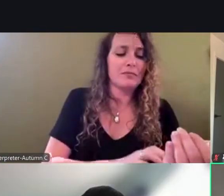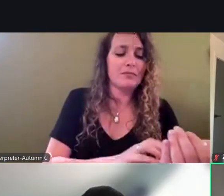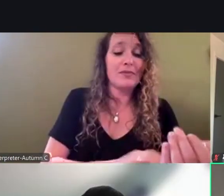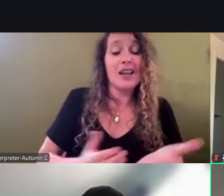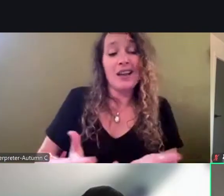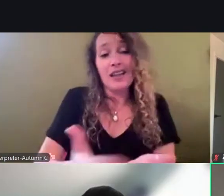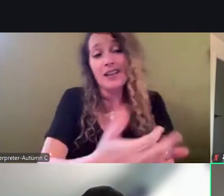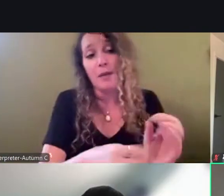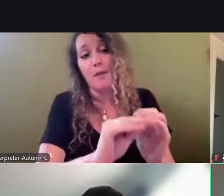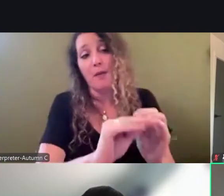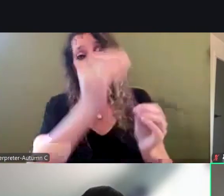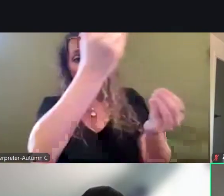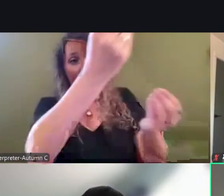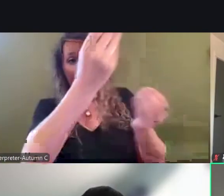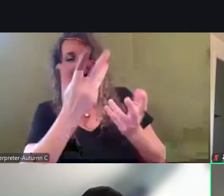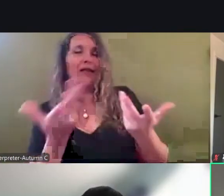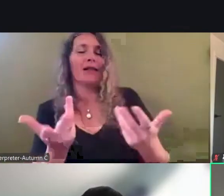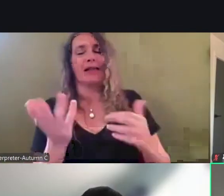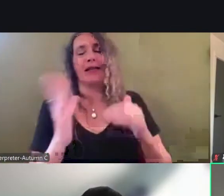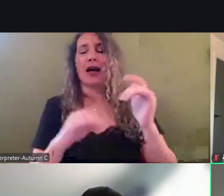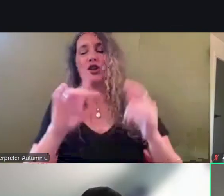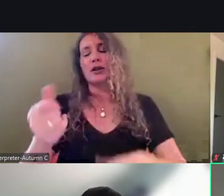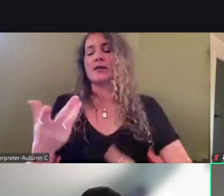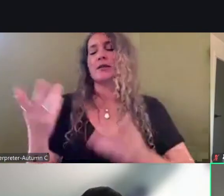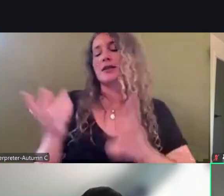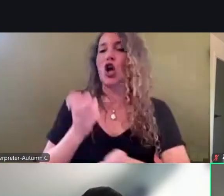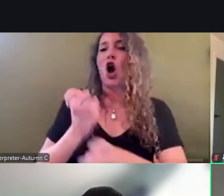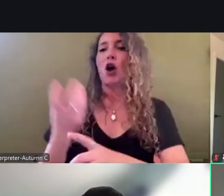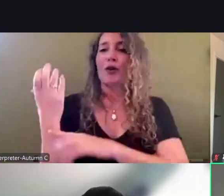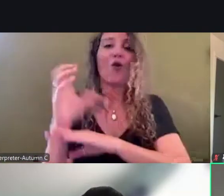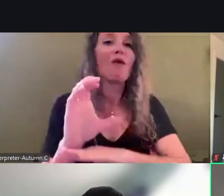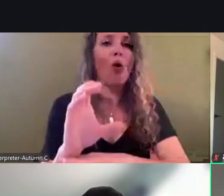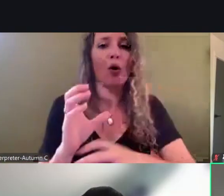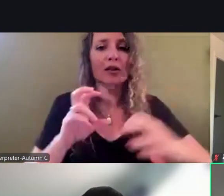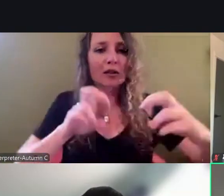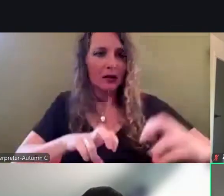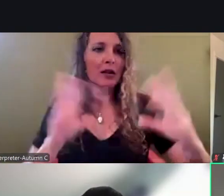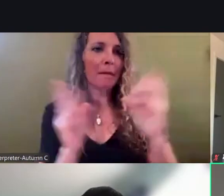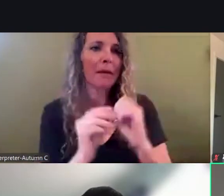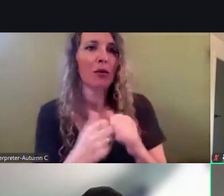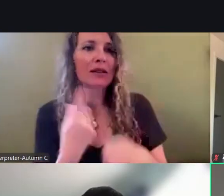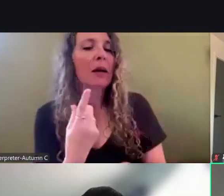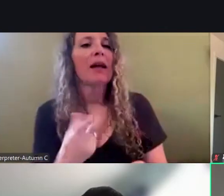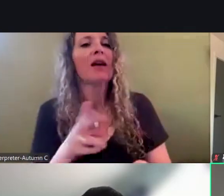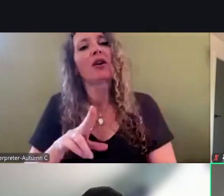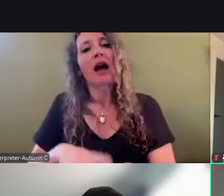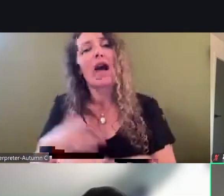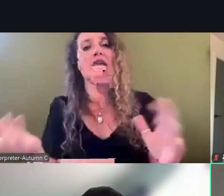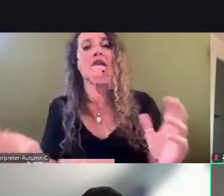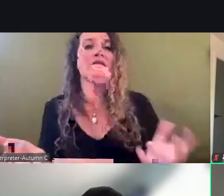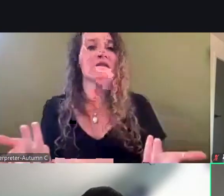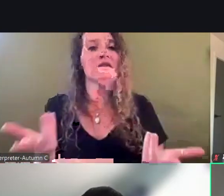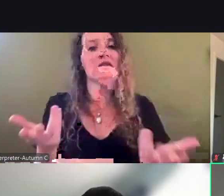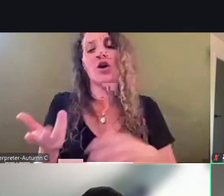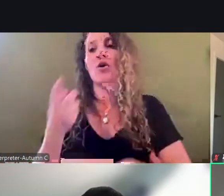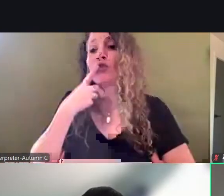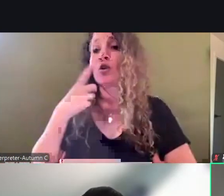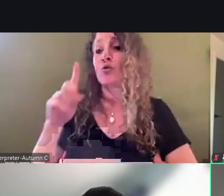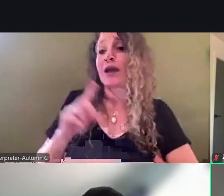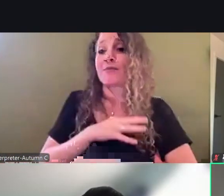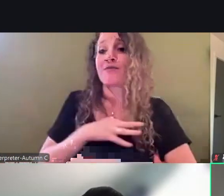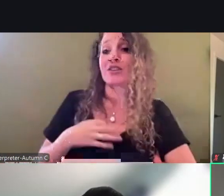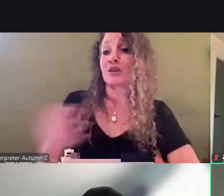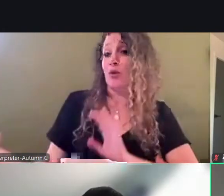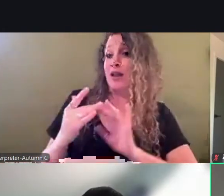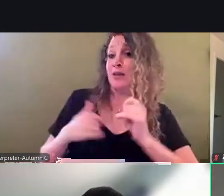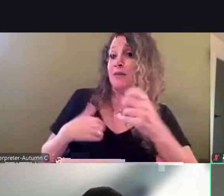than just, I don't know, it's hard when you're like forced to meet with someone rather than it just coming naturally. And like, if a random faculty member were to reach out